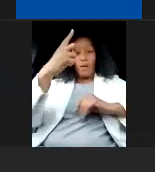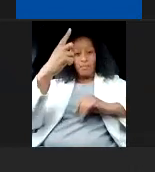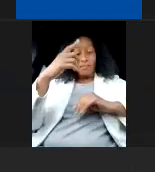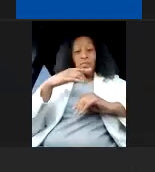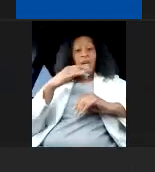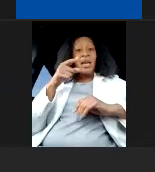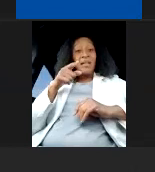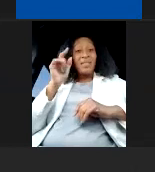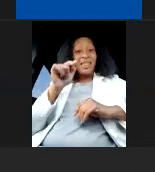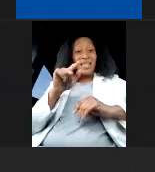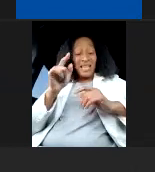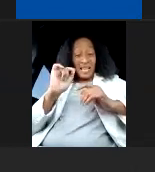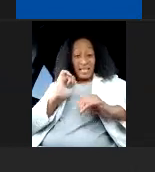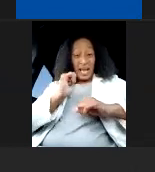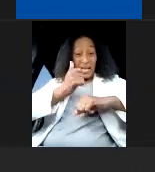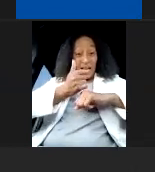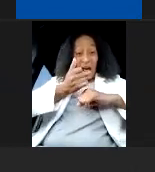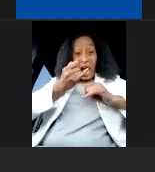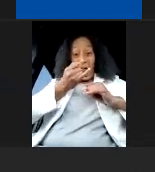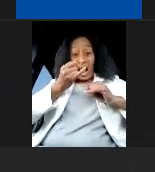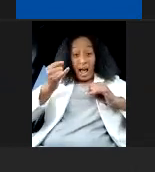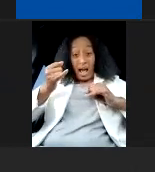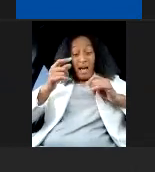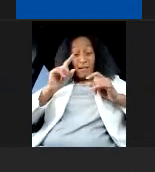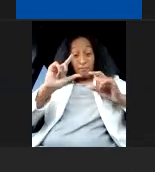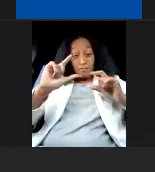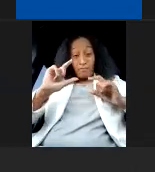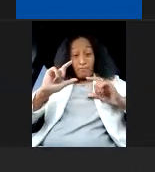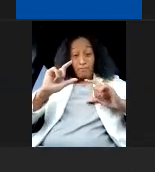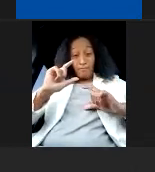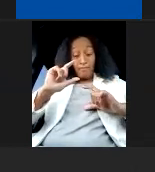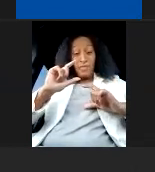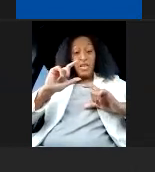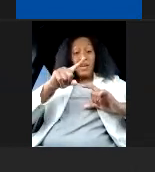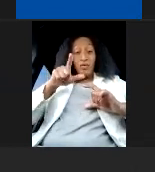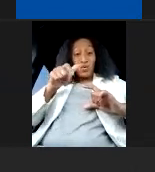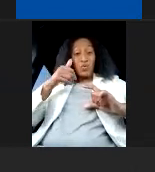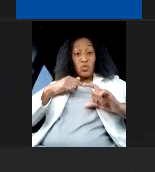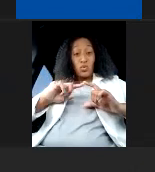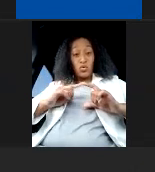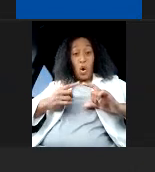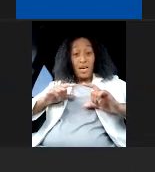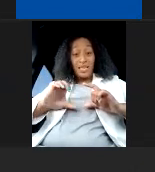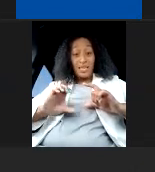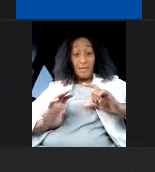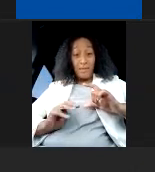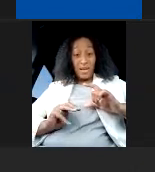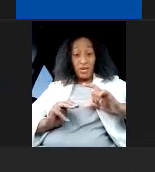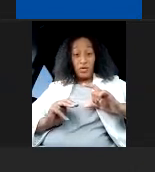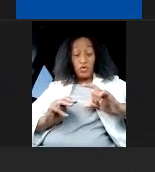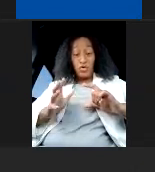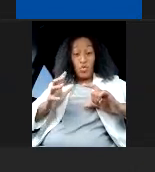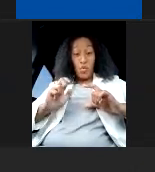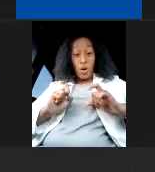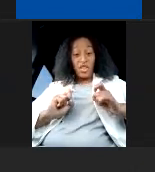starting out with centimeters and we want to convert to and keep our inches. Okay.